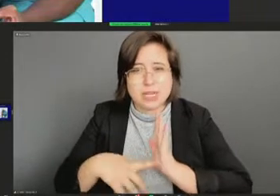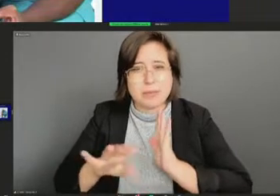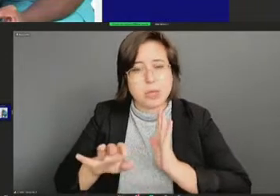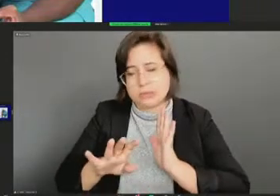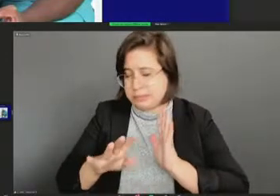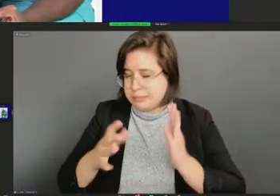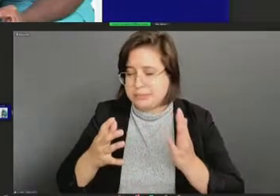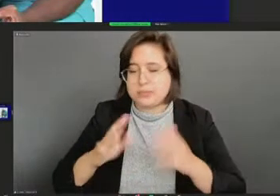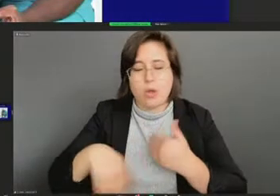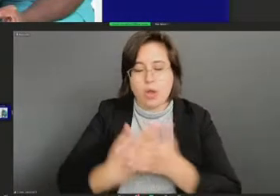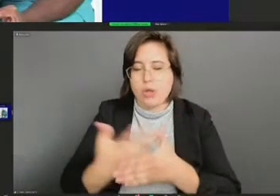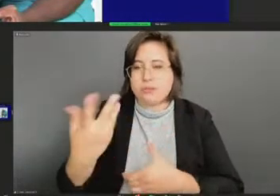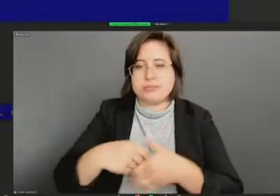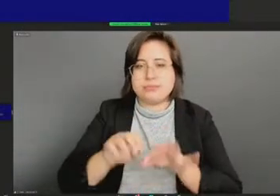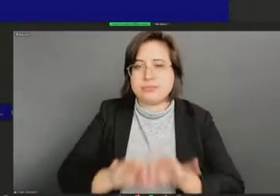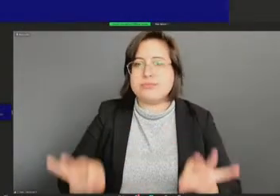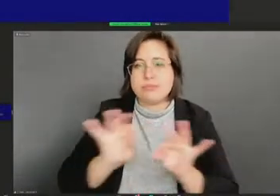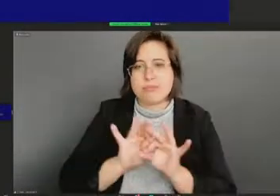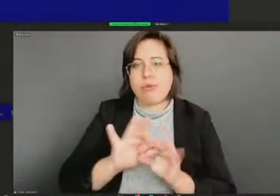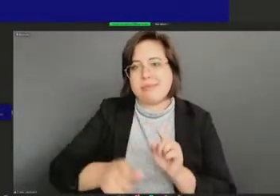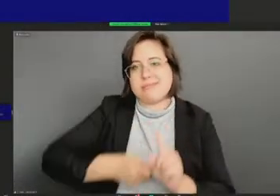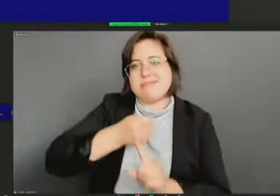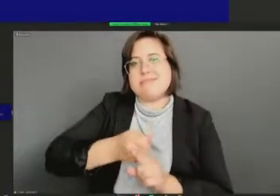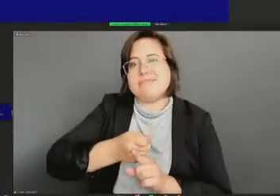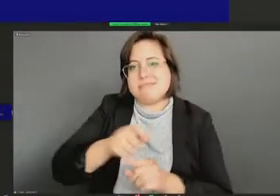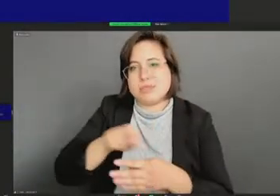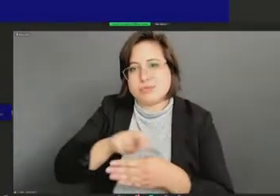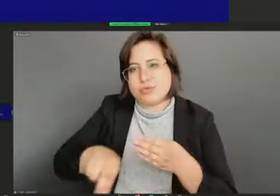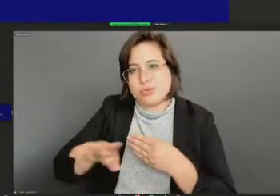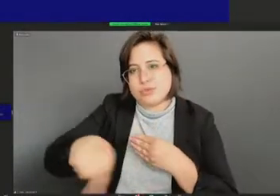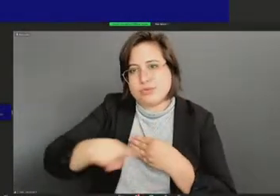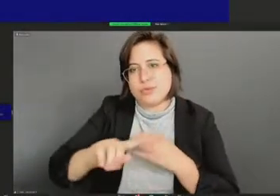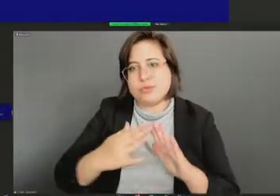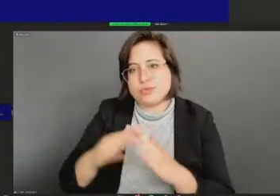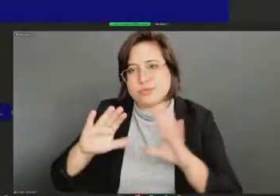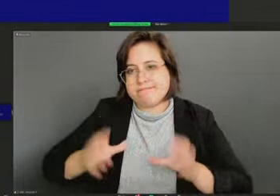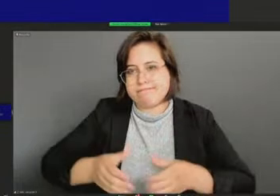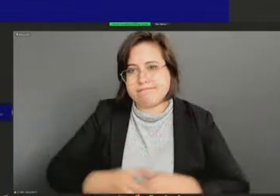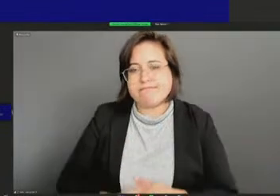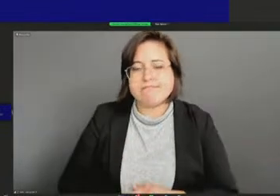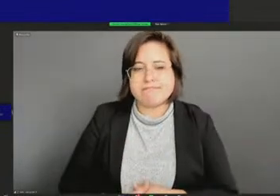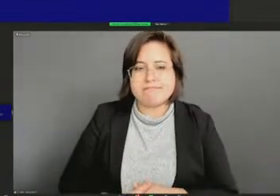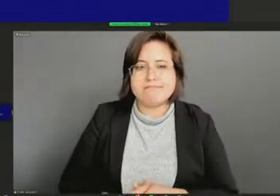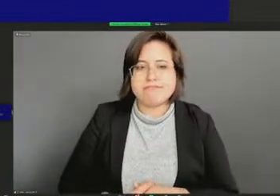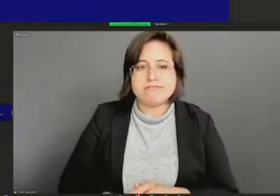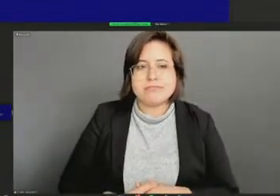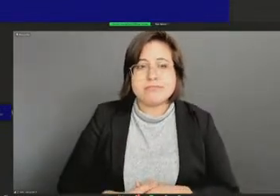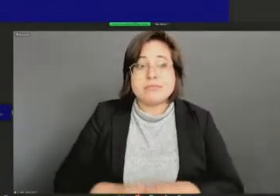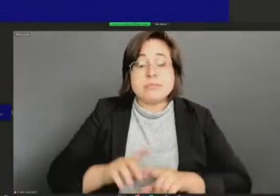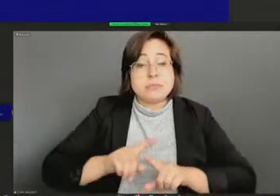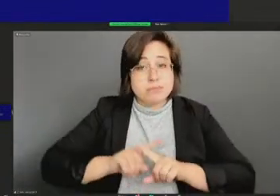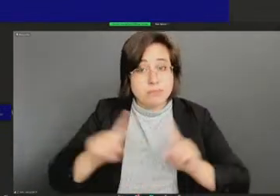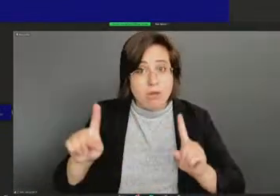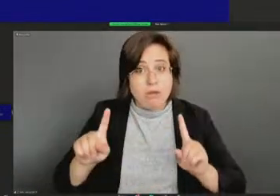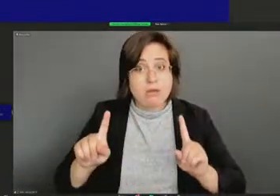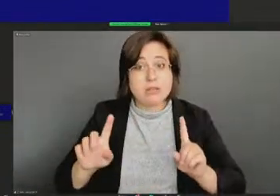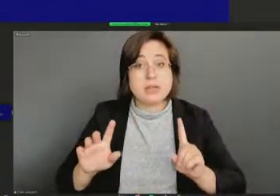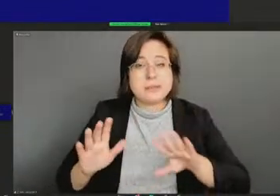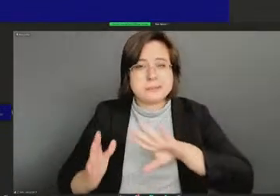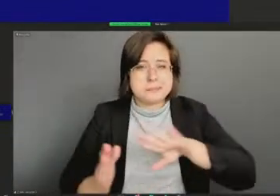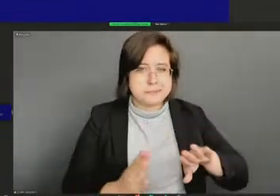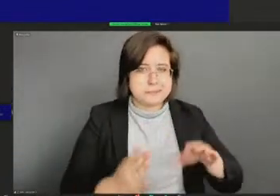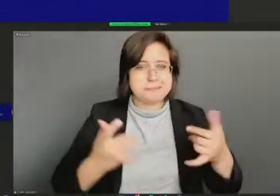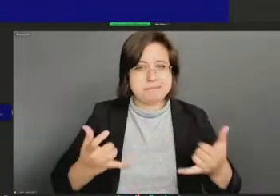matter profoundly for outcomes for those populations. However, I want to focus more